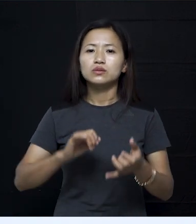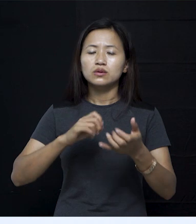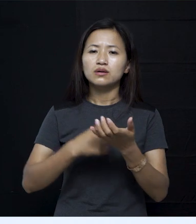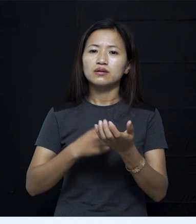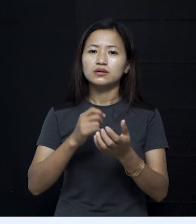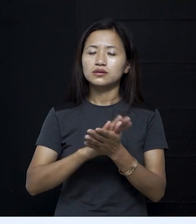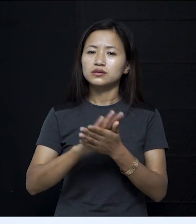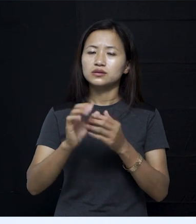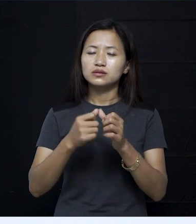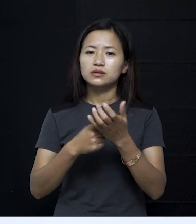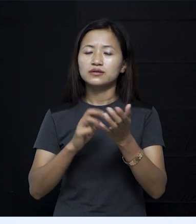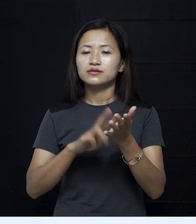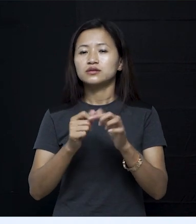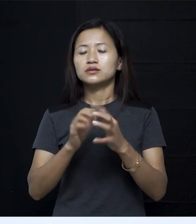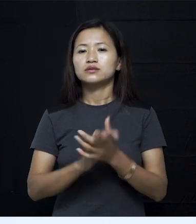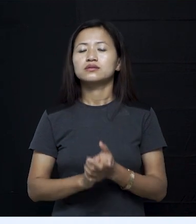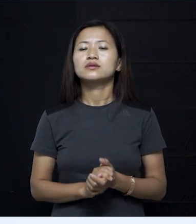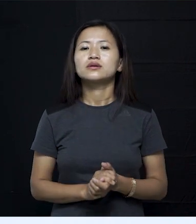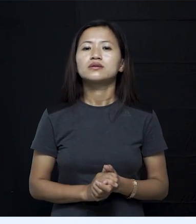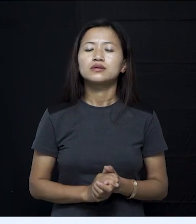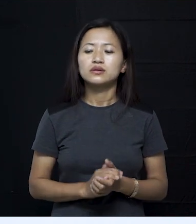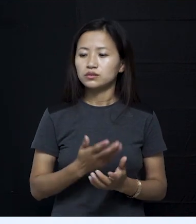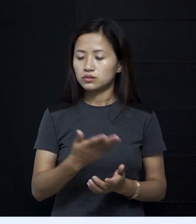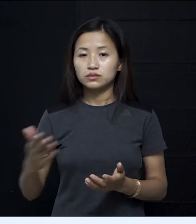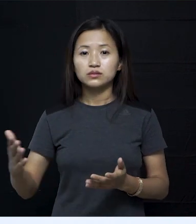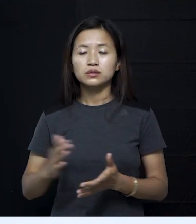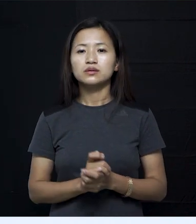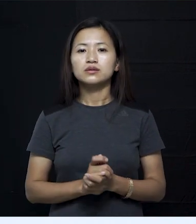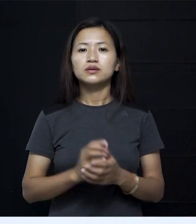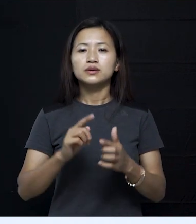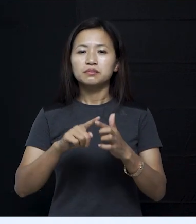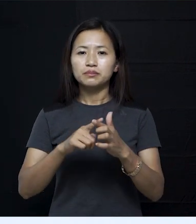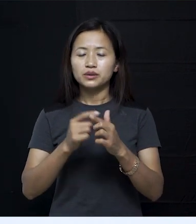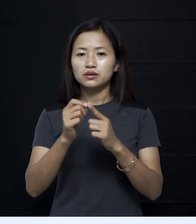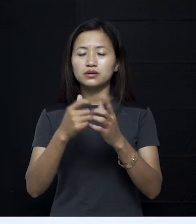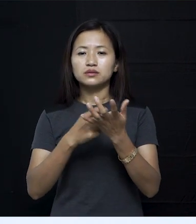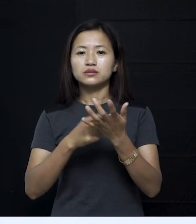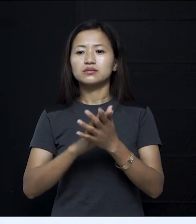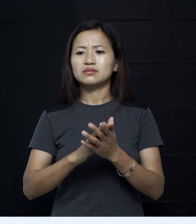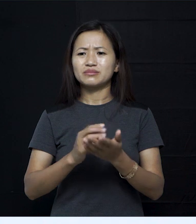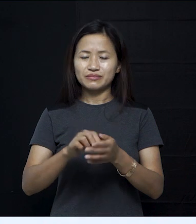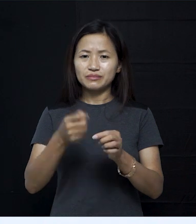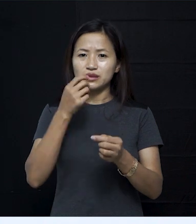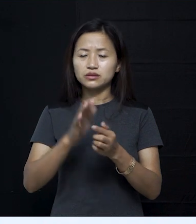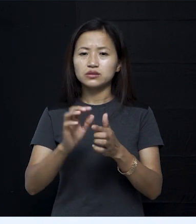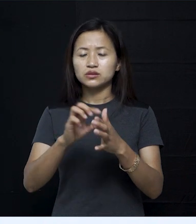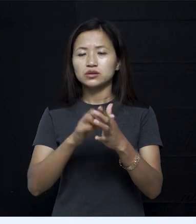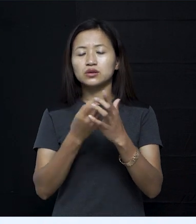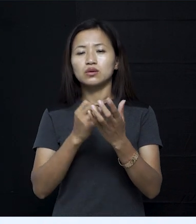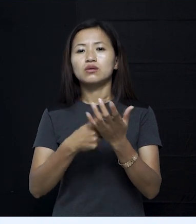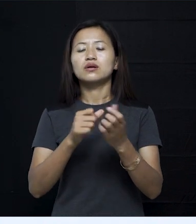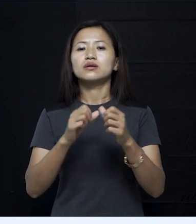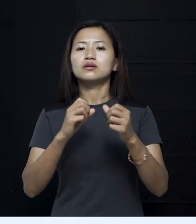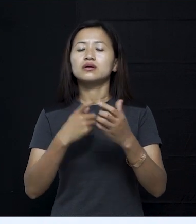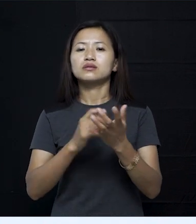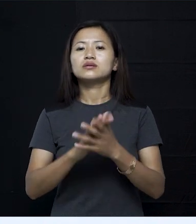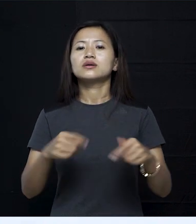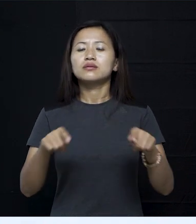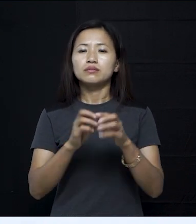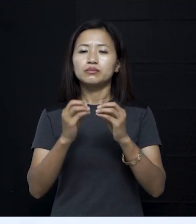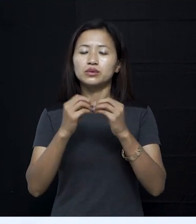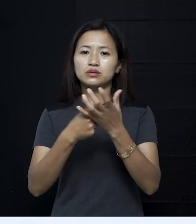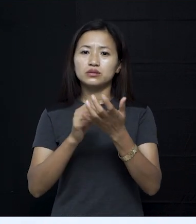okay? The second one we call it as Kharif, and the third one it is called as the Zaid, okay? So these